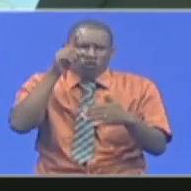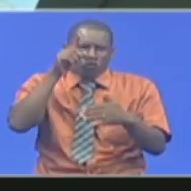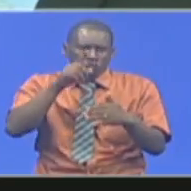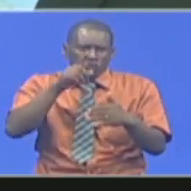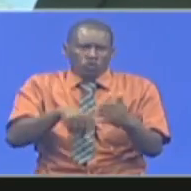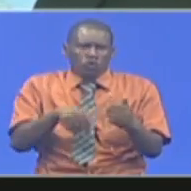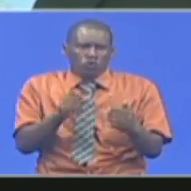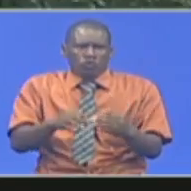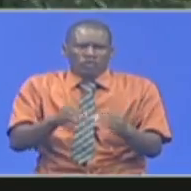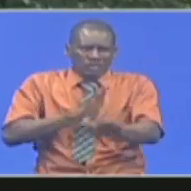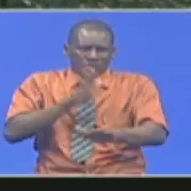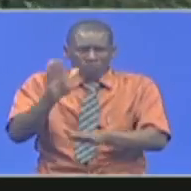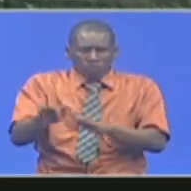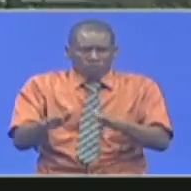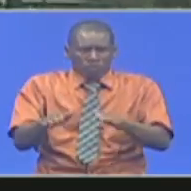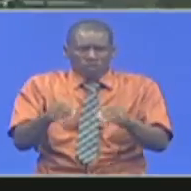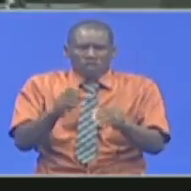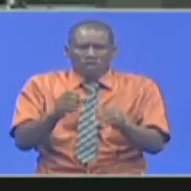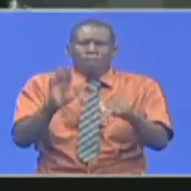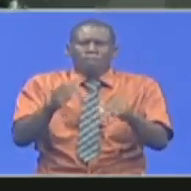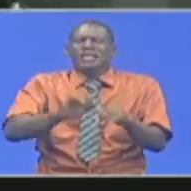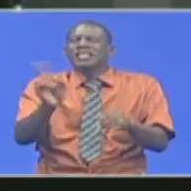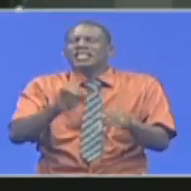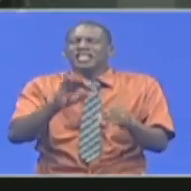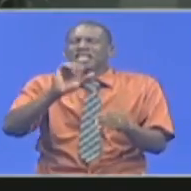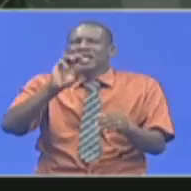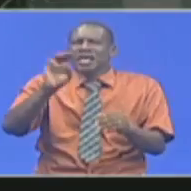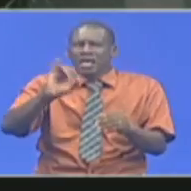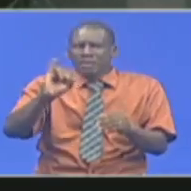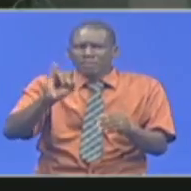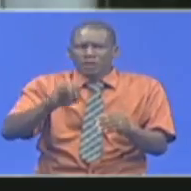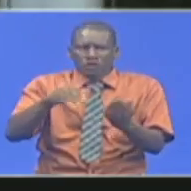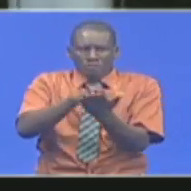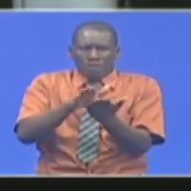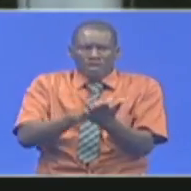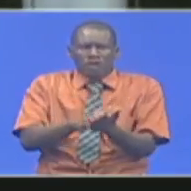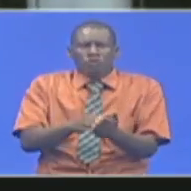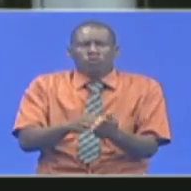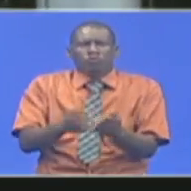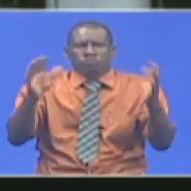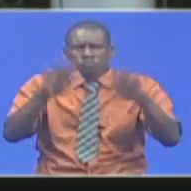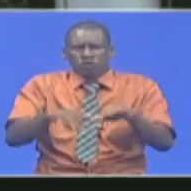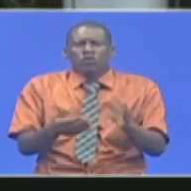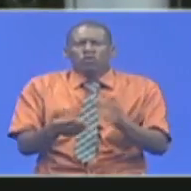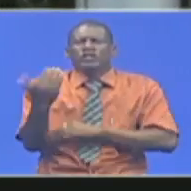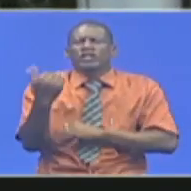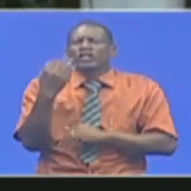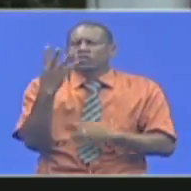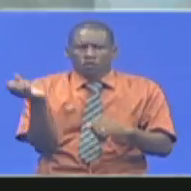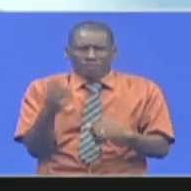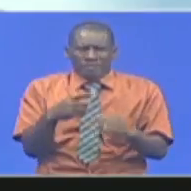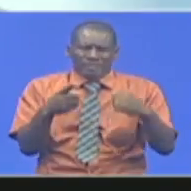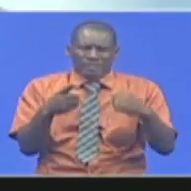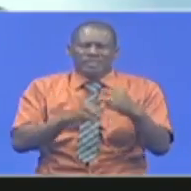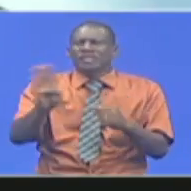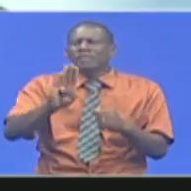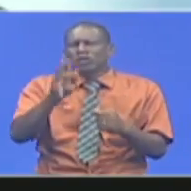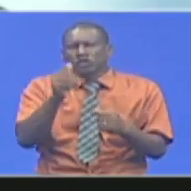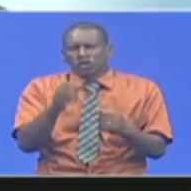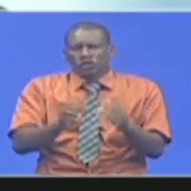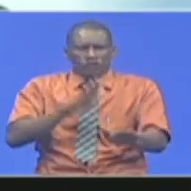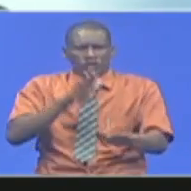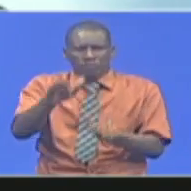eligible deposits as at the date when Imperial Bank was placed under receivership. Over the last 4 months, 6 billion shillings worth of deposits